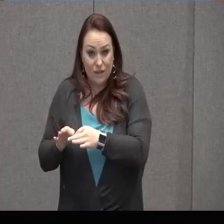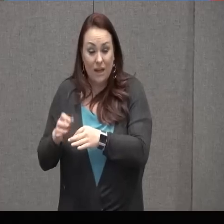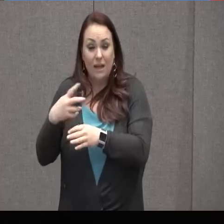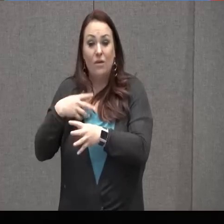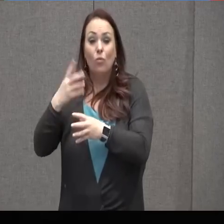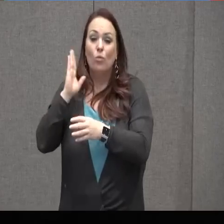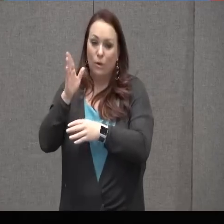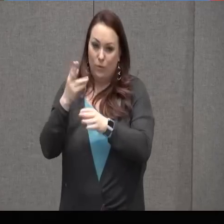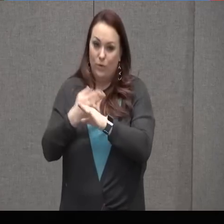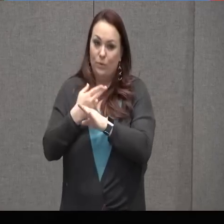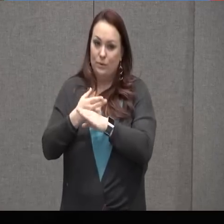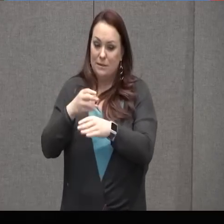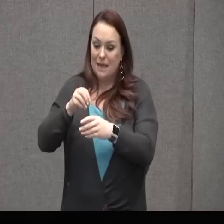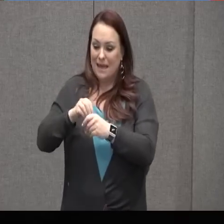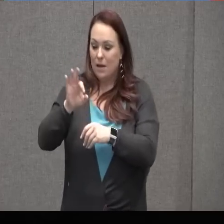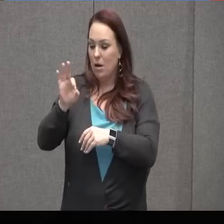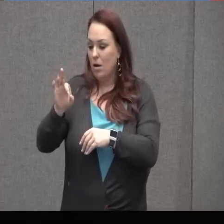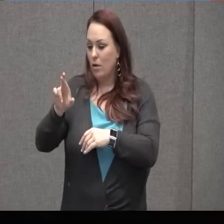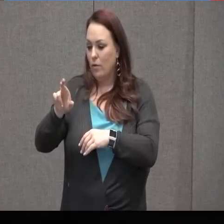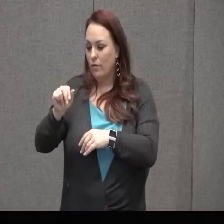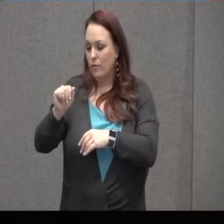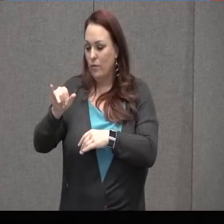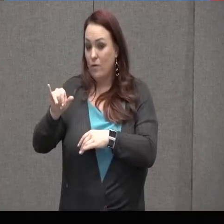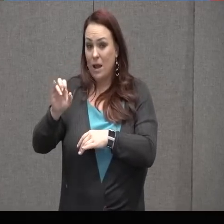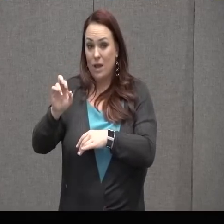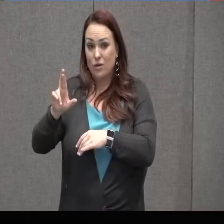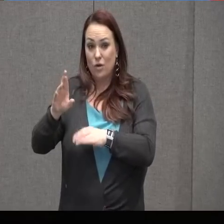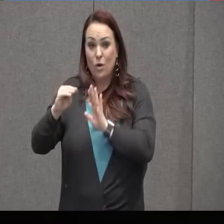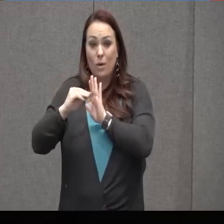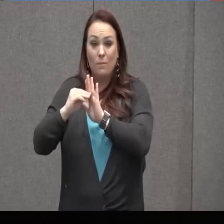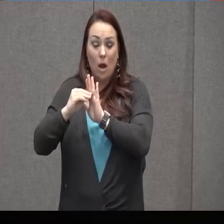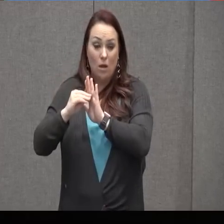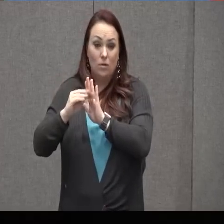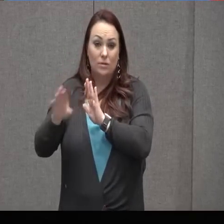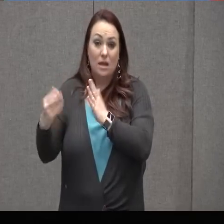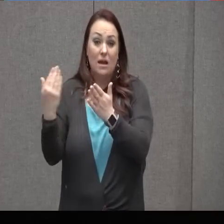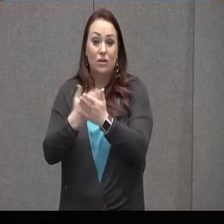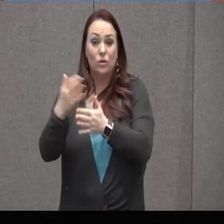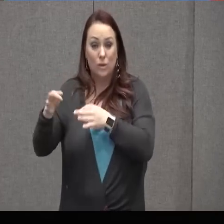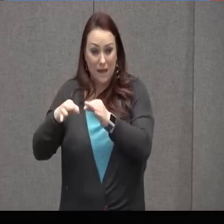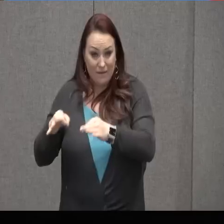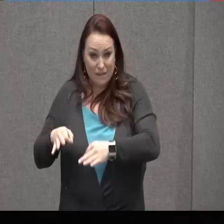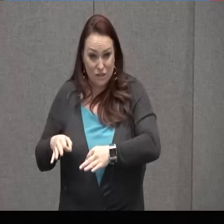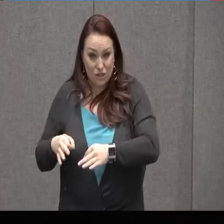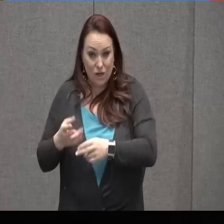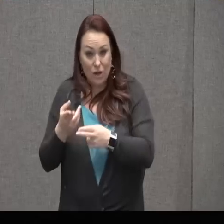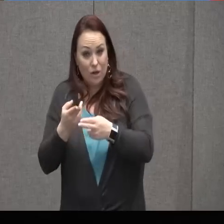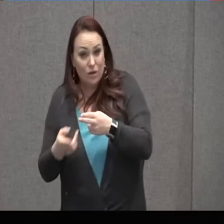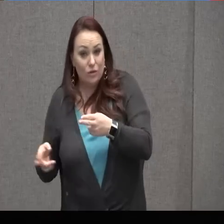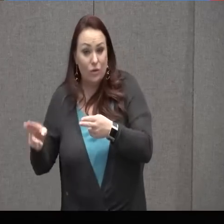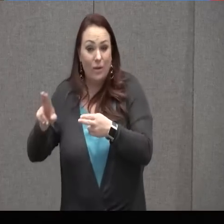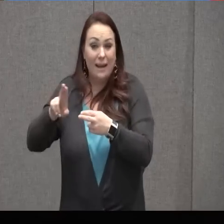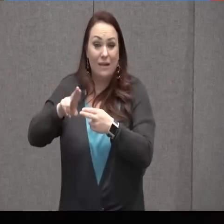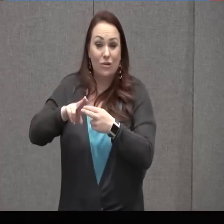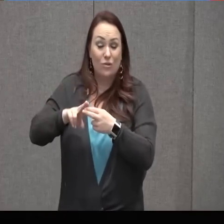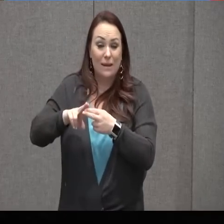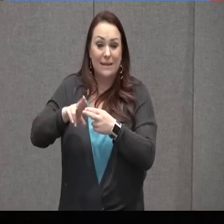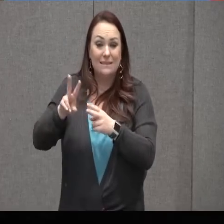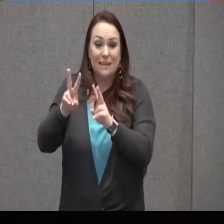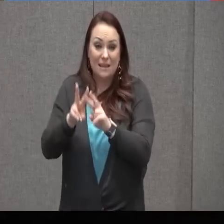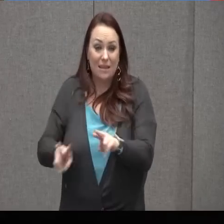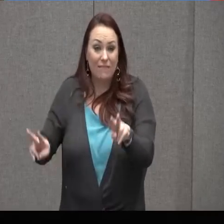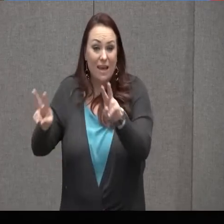model. Remember, this new definition, you can read it with me, is to increase in